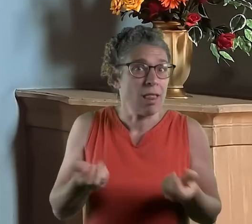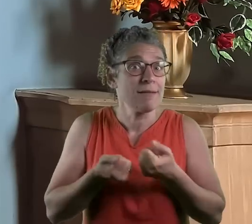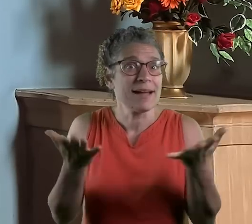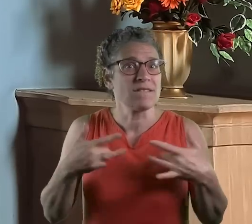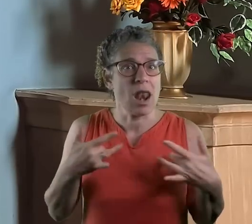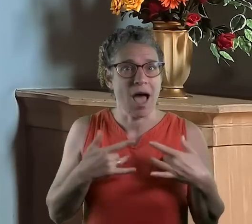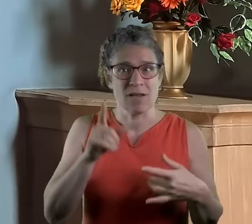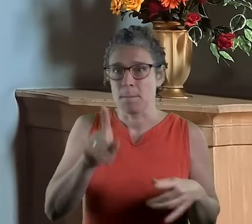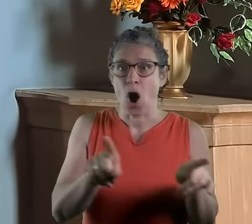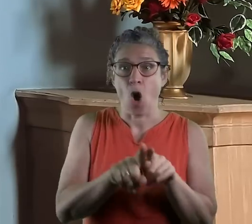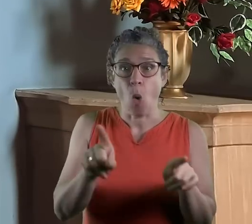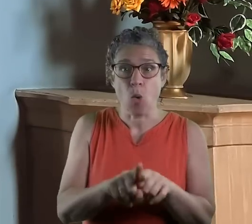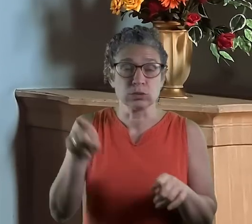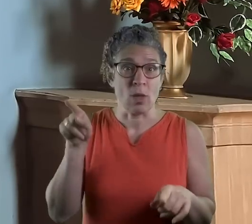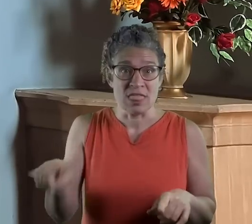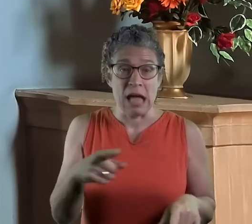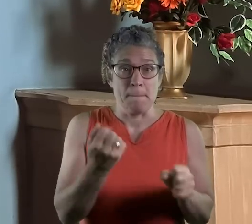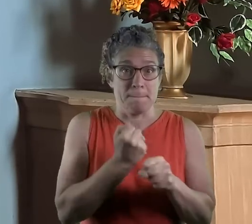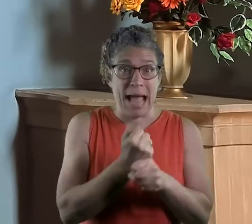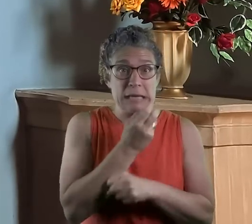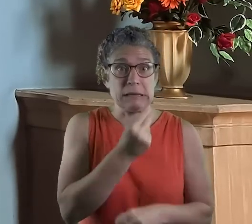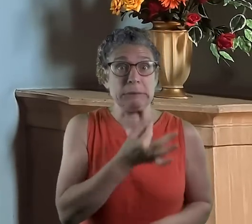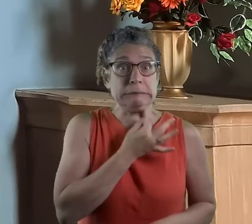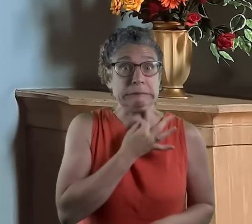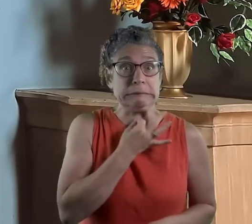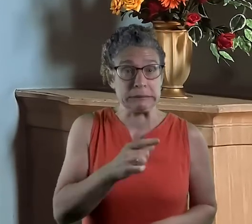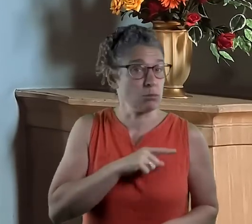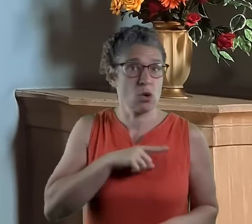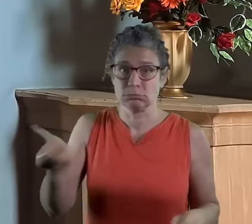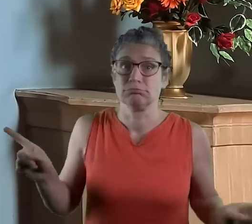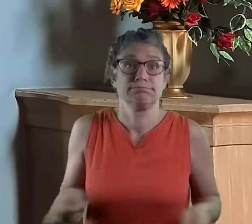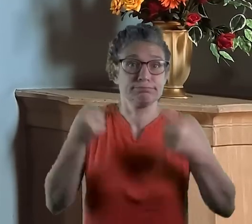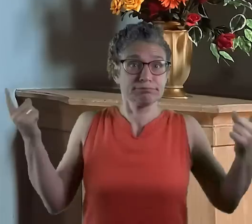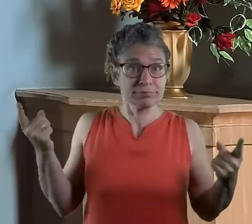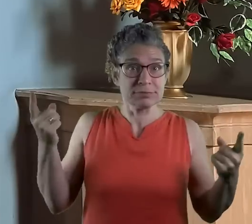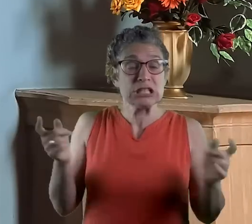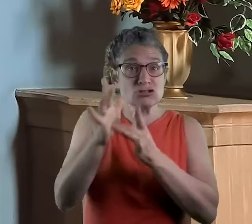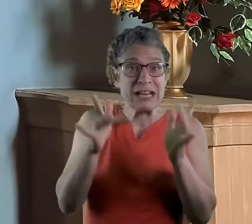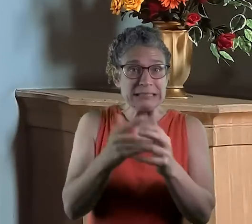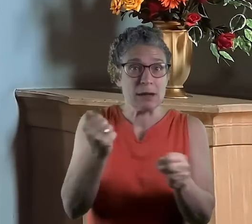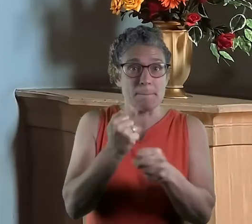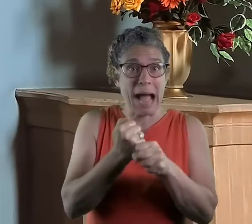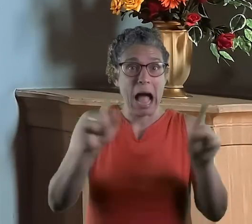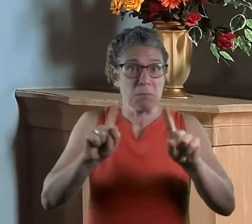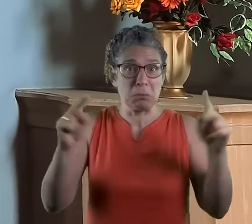yet anti-establishment and therefore threatening to some. Jesus divided